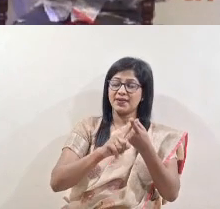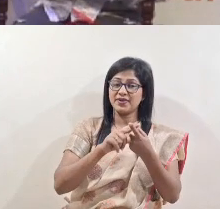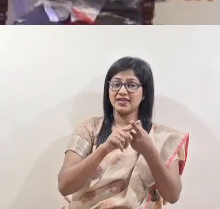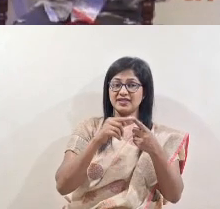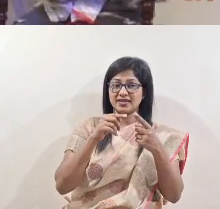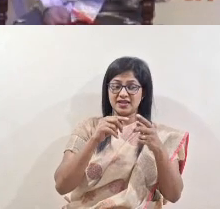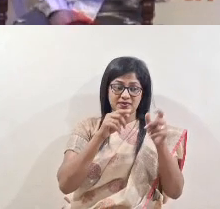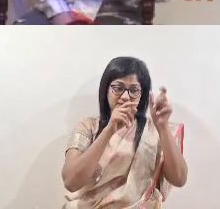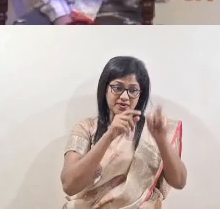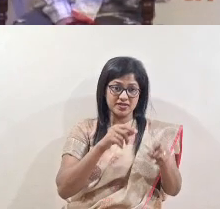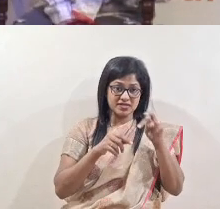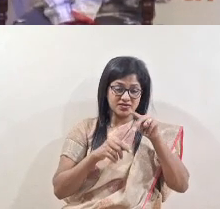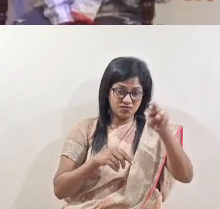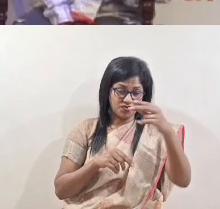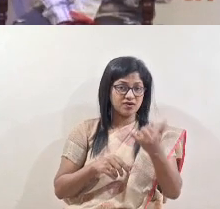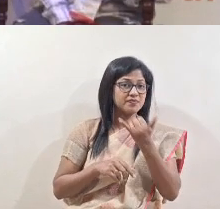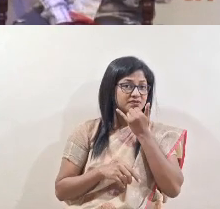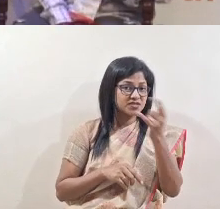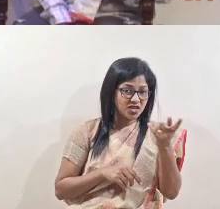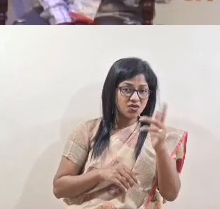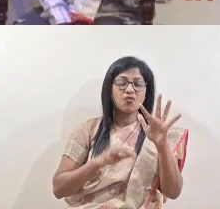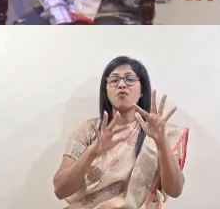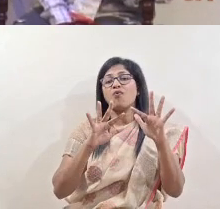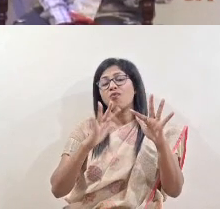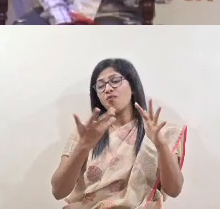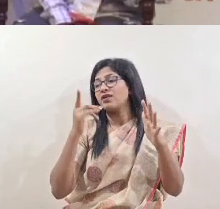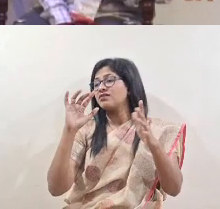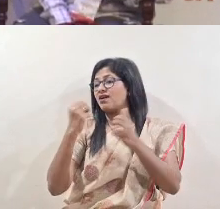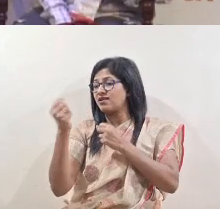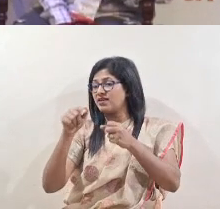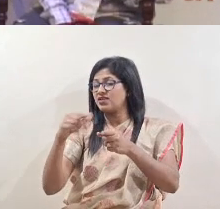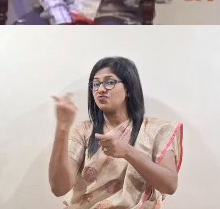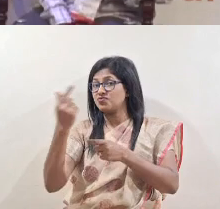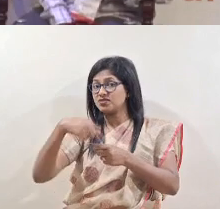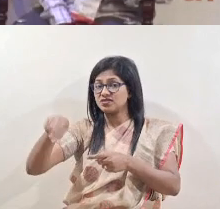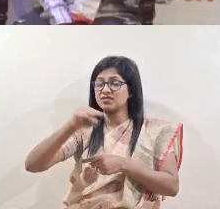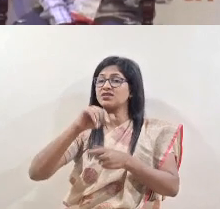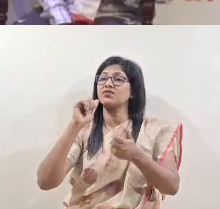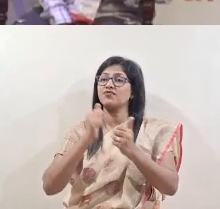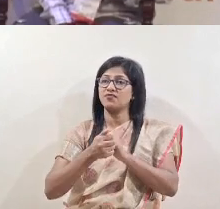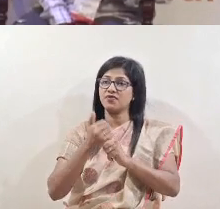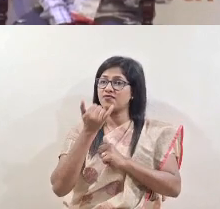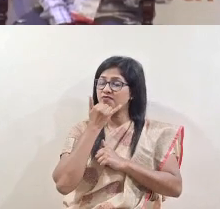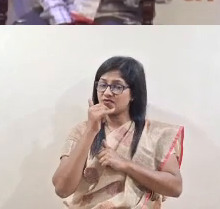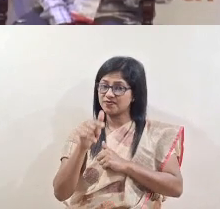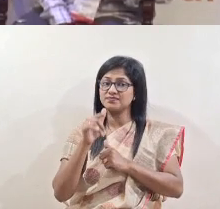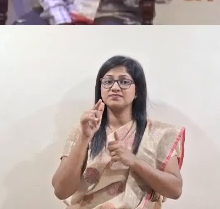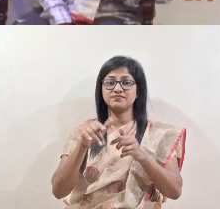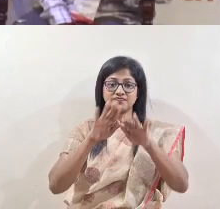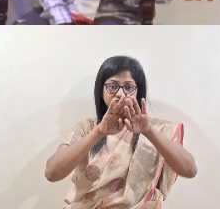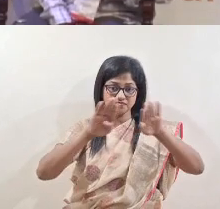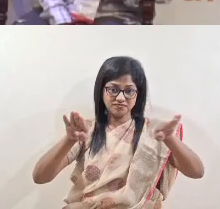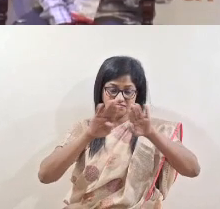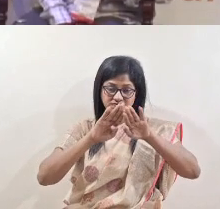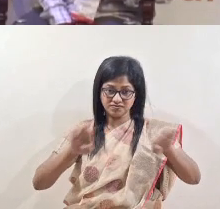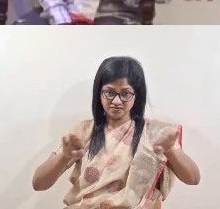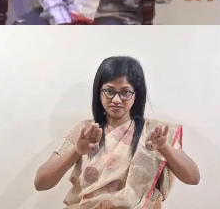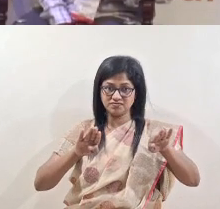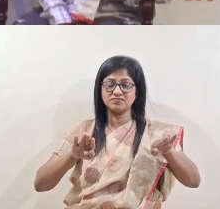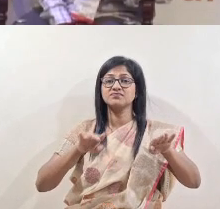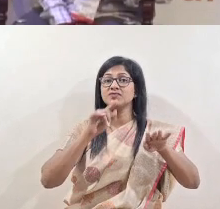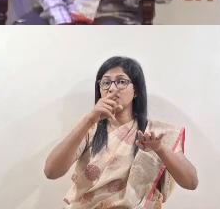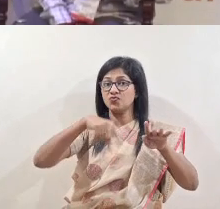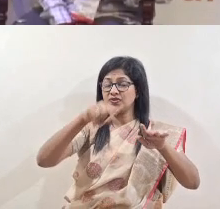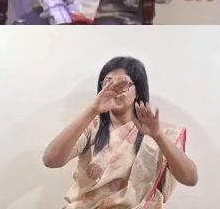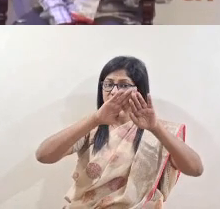of the pedestrian or it is due to the fault of the other vehicle users. So this is a distinction, this you